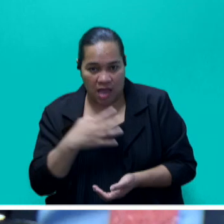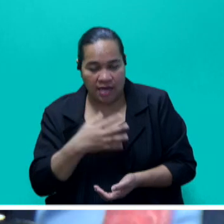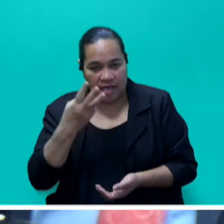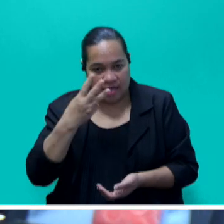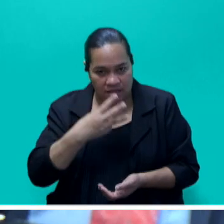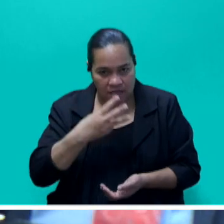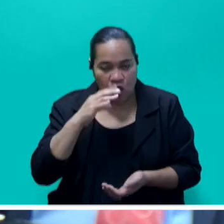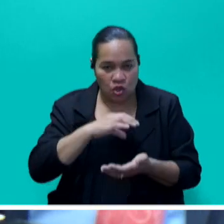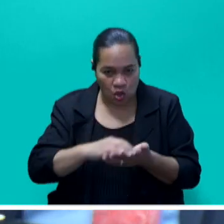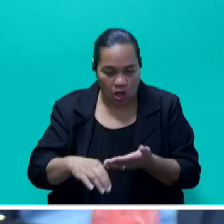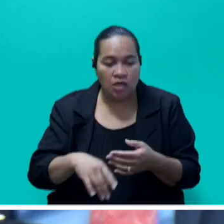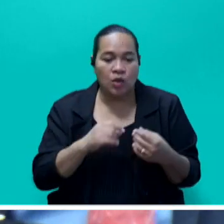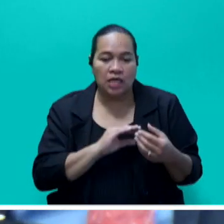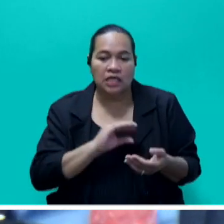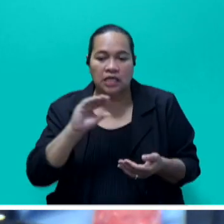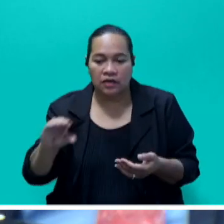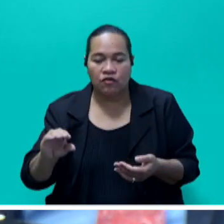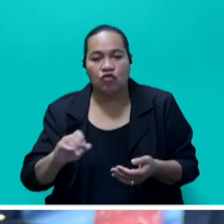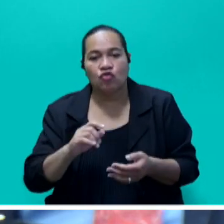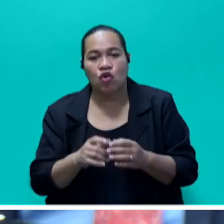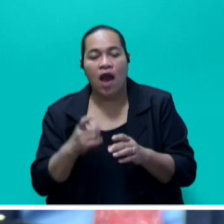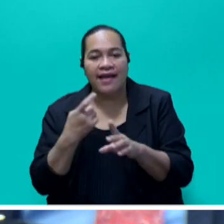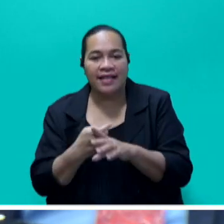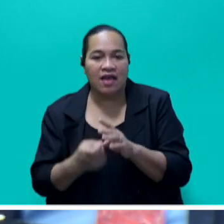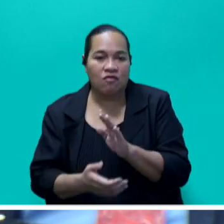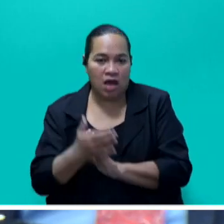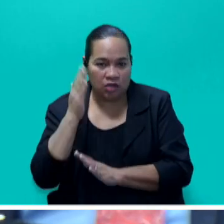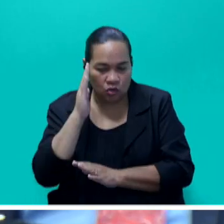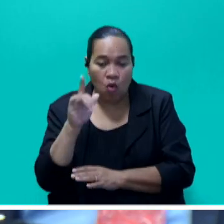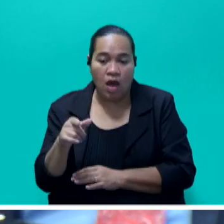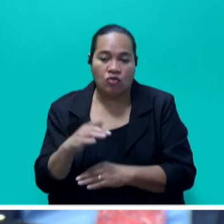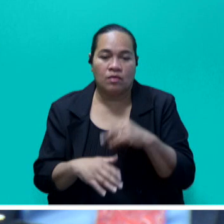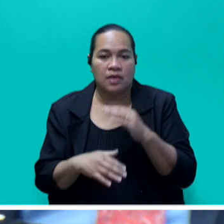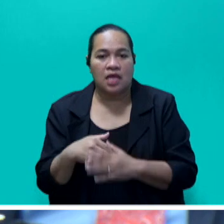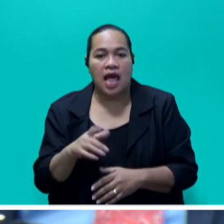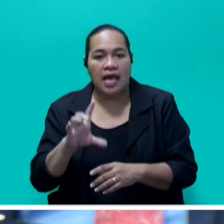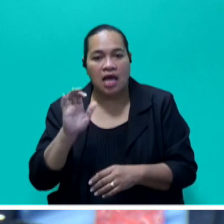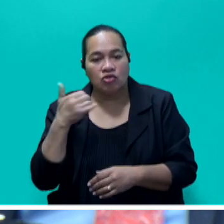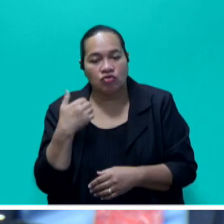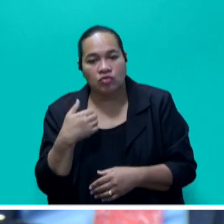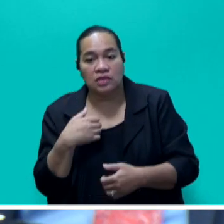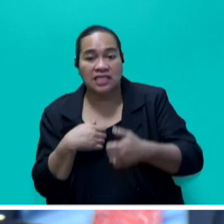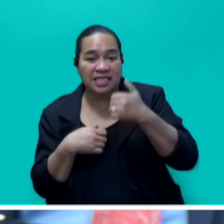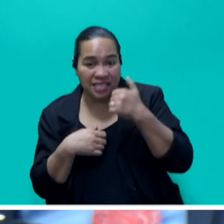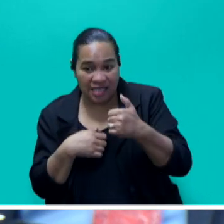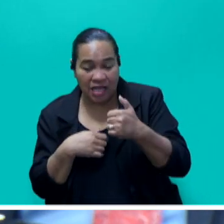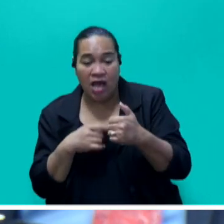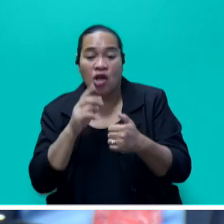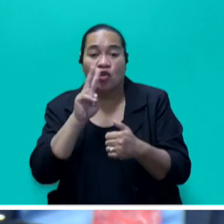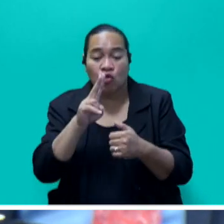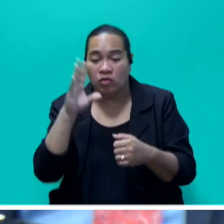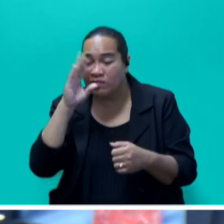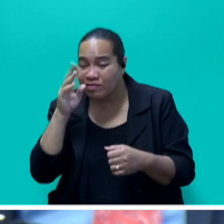$1,686,303 was given to Kadavu Provincial High School to construct 6 classrooms, 2 dormitories, 1 for male and 1 for